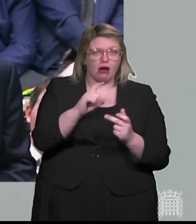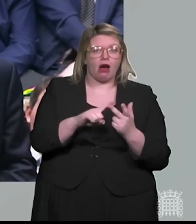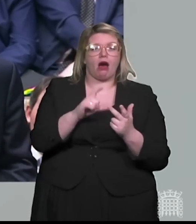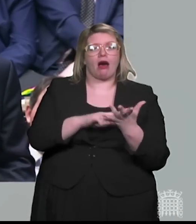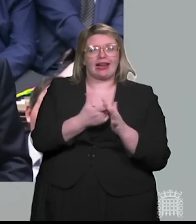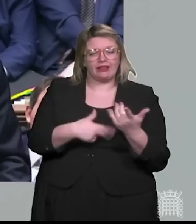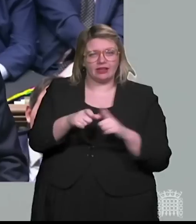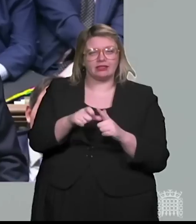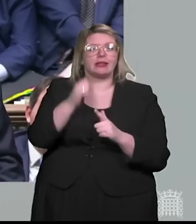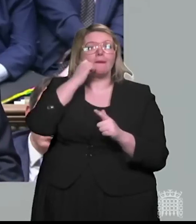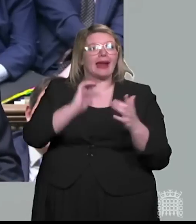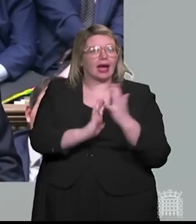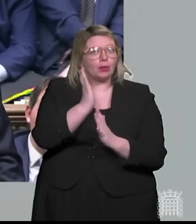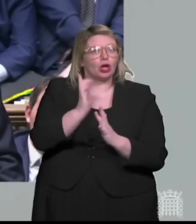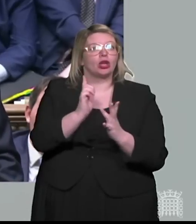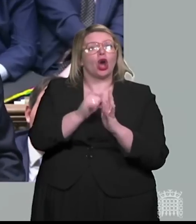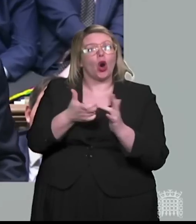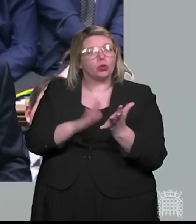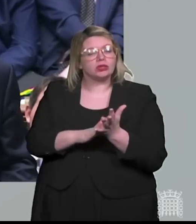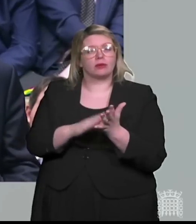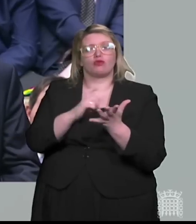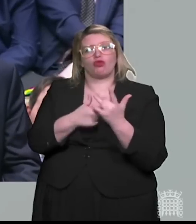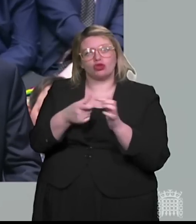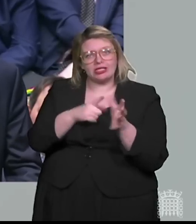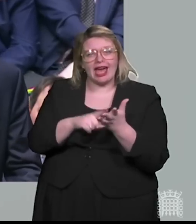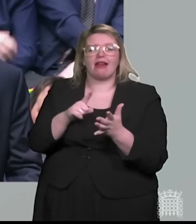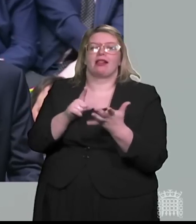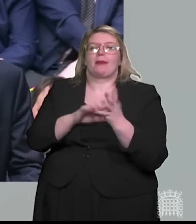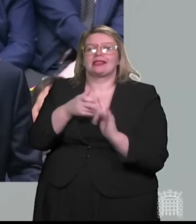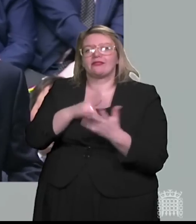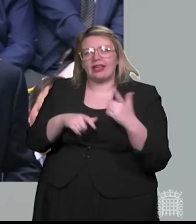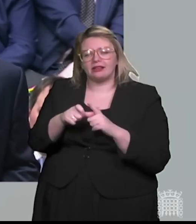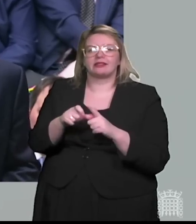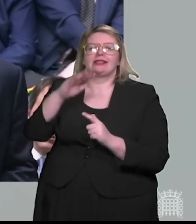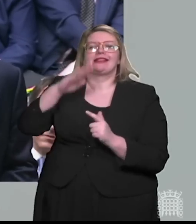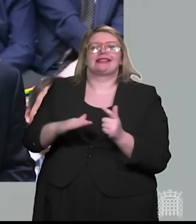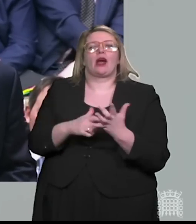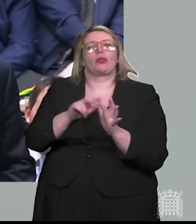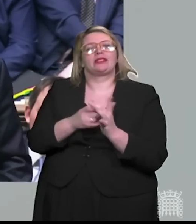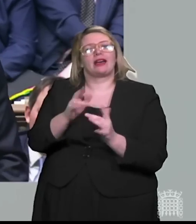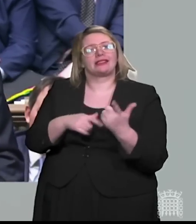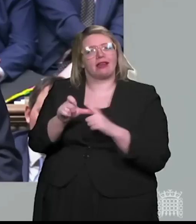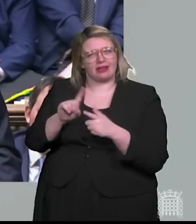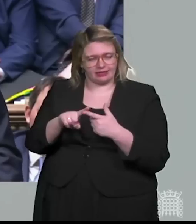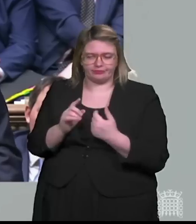Cleveland, Blackburn, Oldham, Rochdale, Mansfield, South Tyneside and Basset Law.